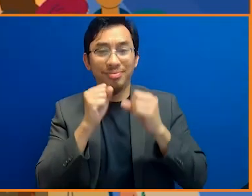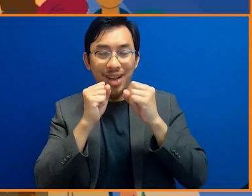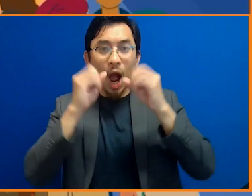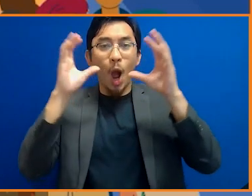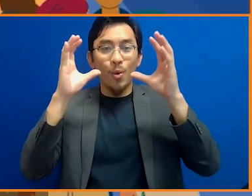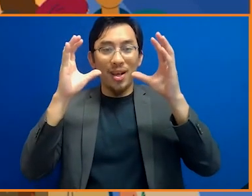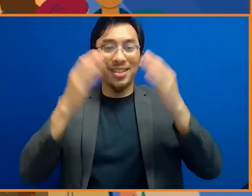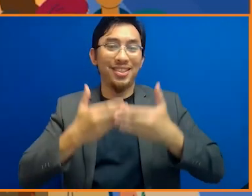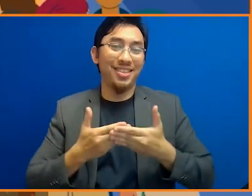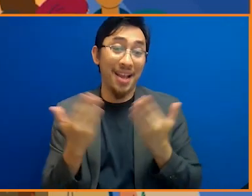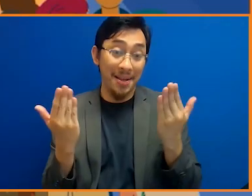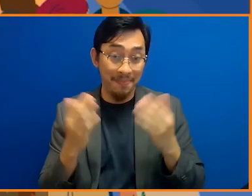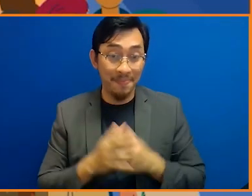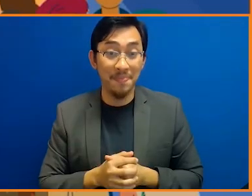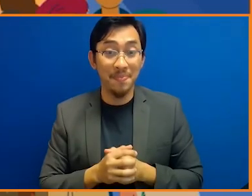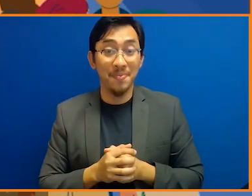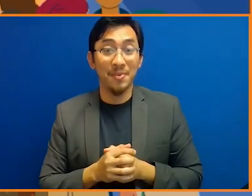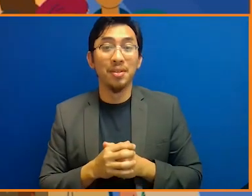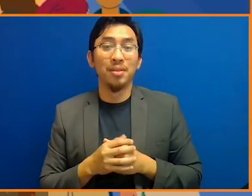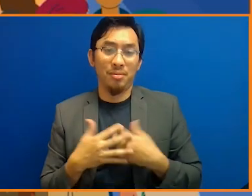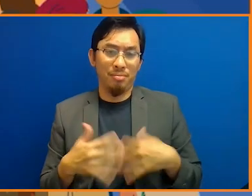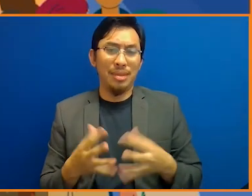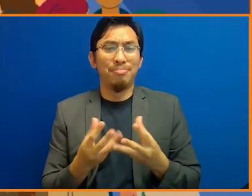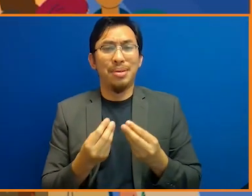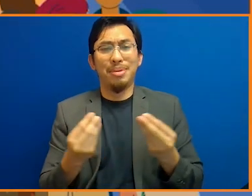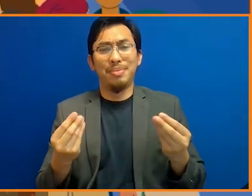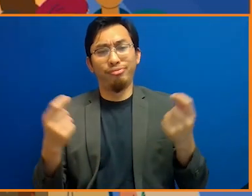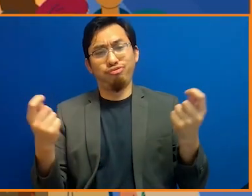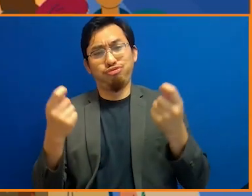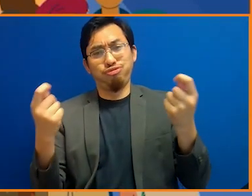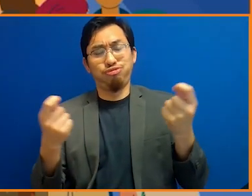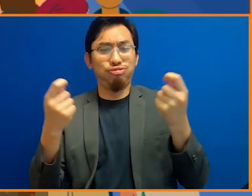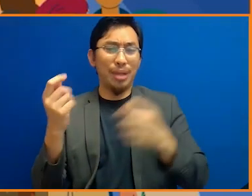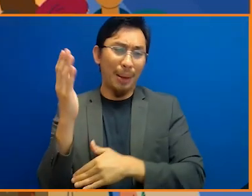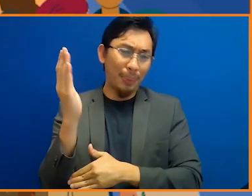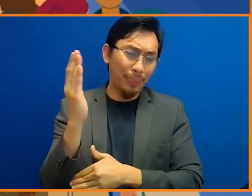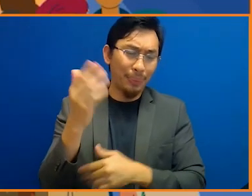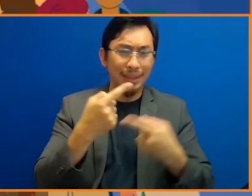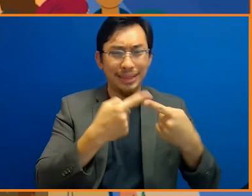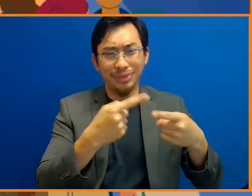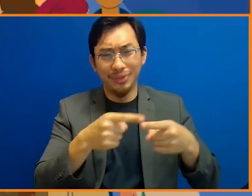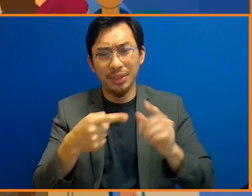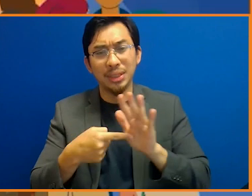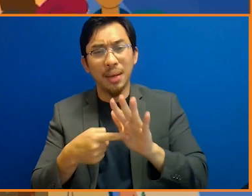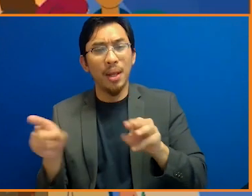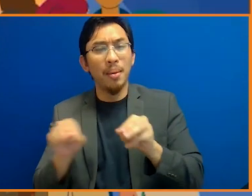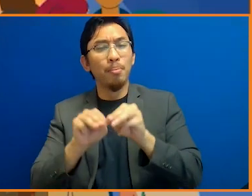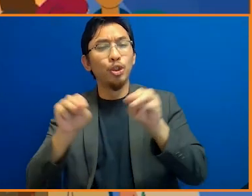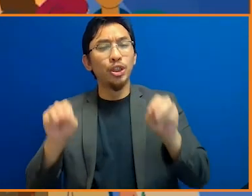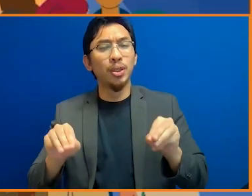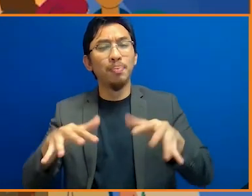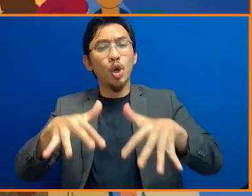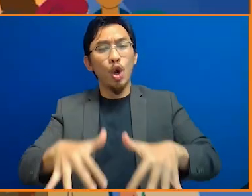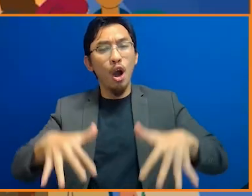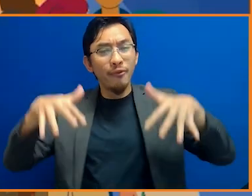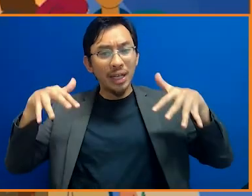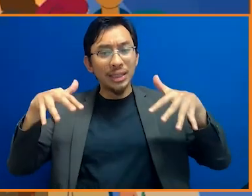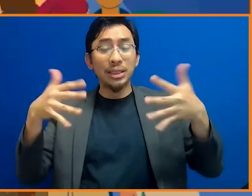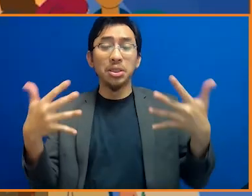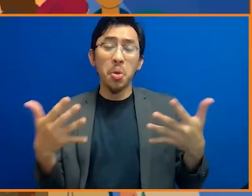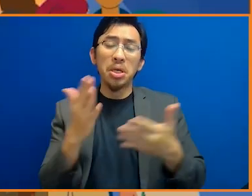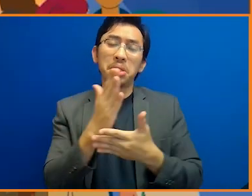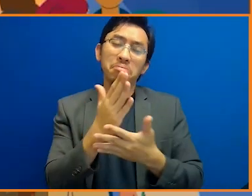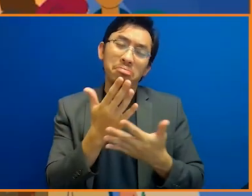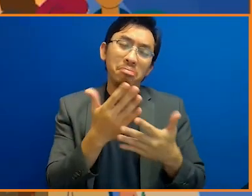Awareness Day. So for this, we have been doing many events. For example, the